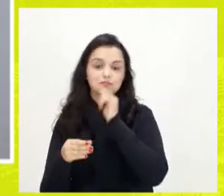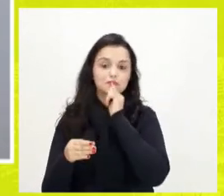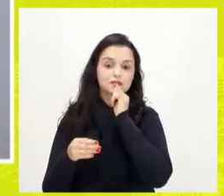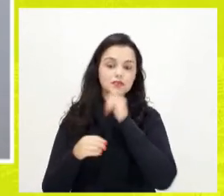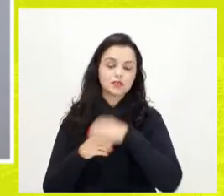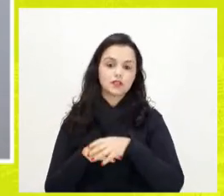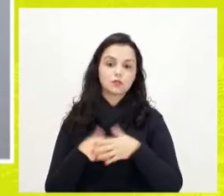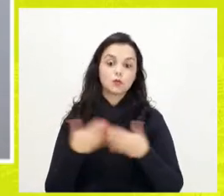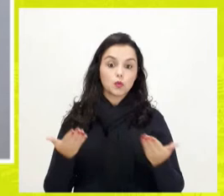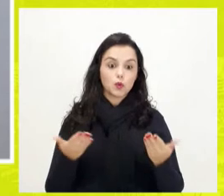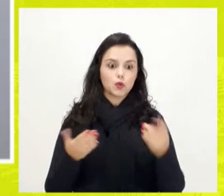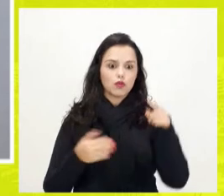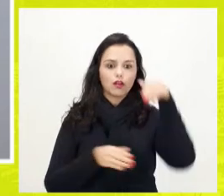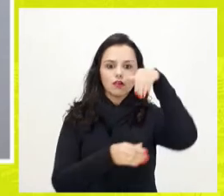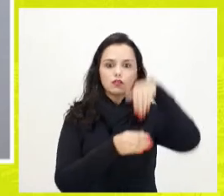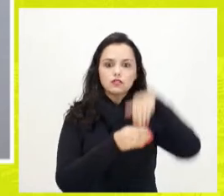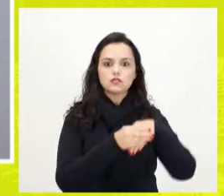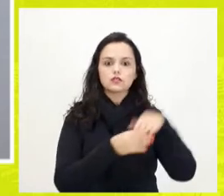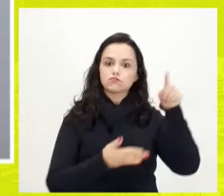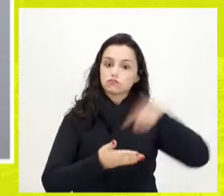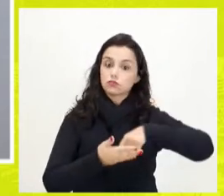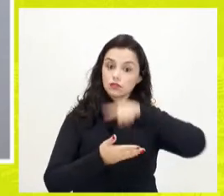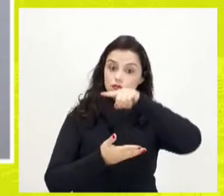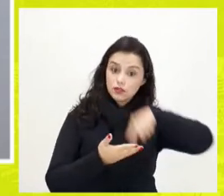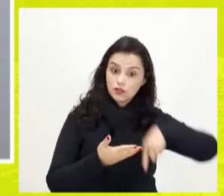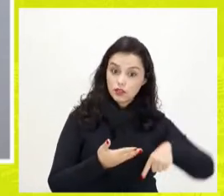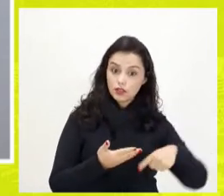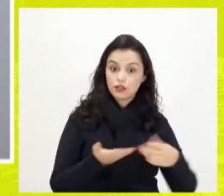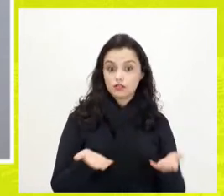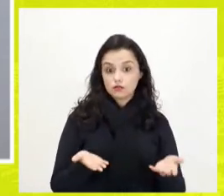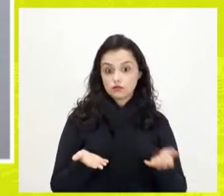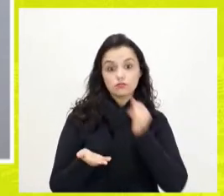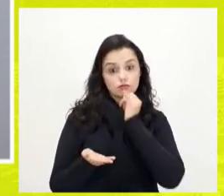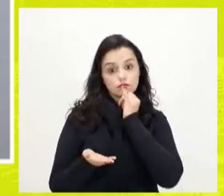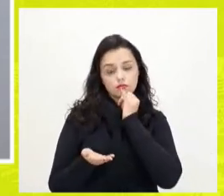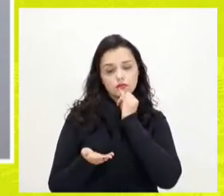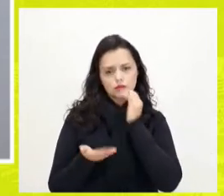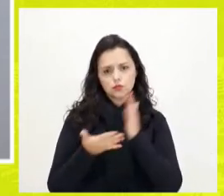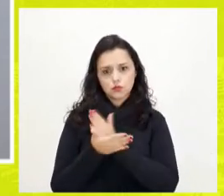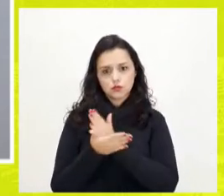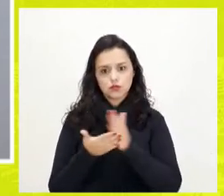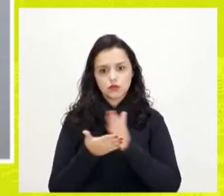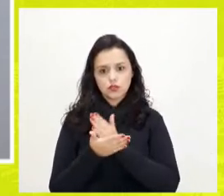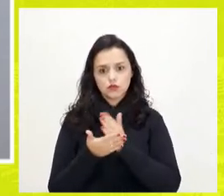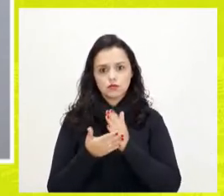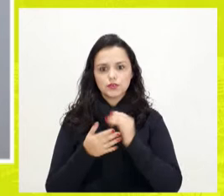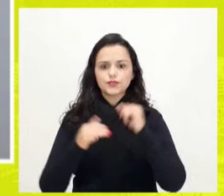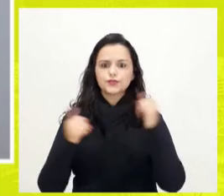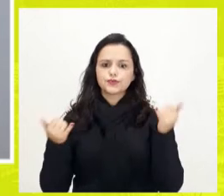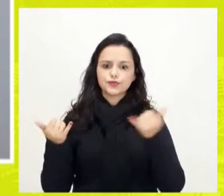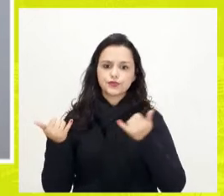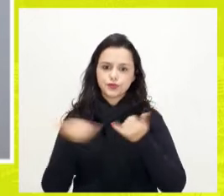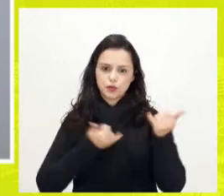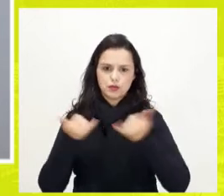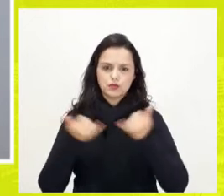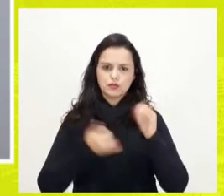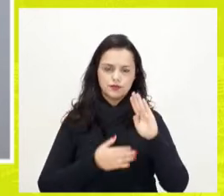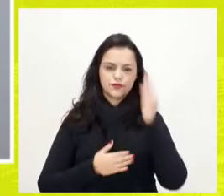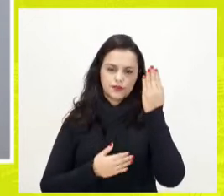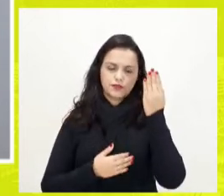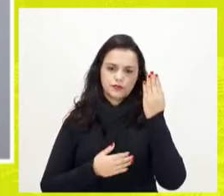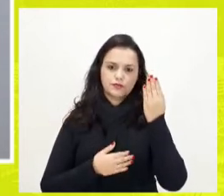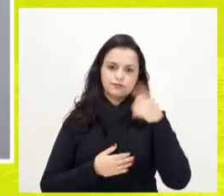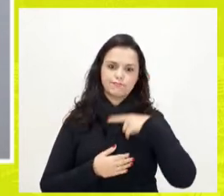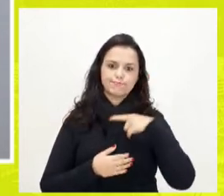the day of the elections for example imagine that some election was a cancelled we see this